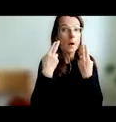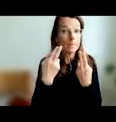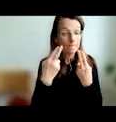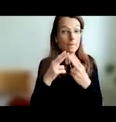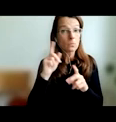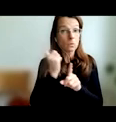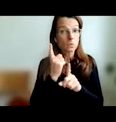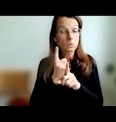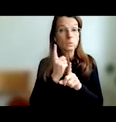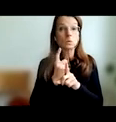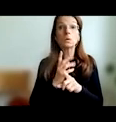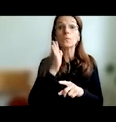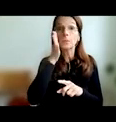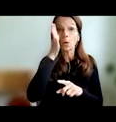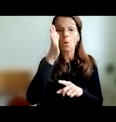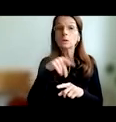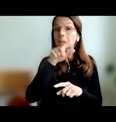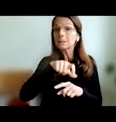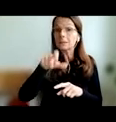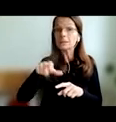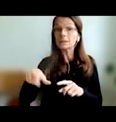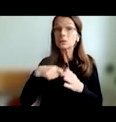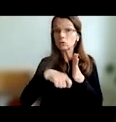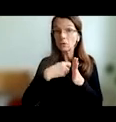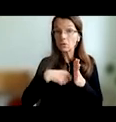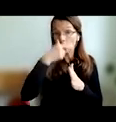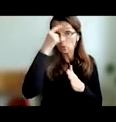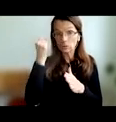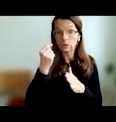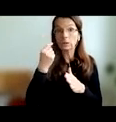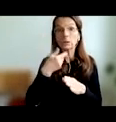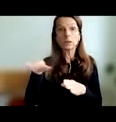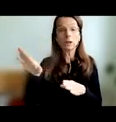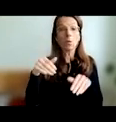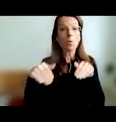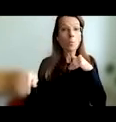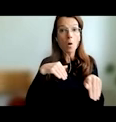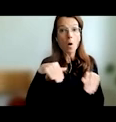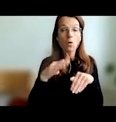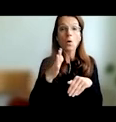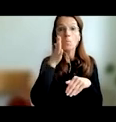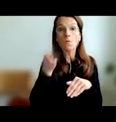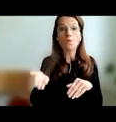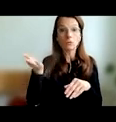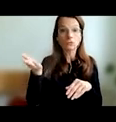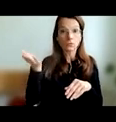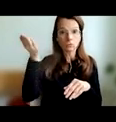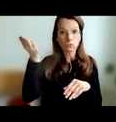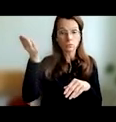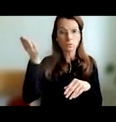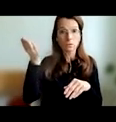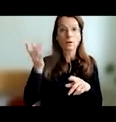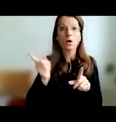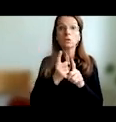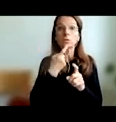What is also important, the number of people who will retire in the future will be